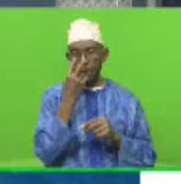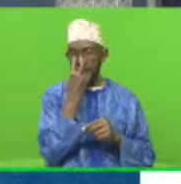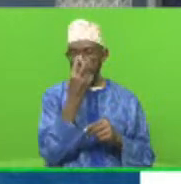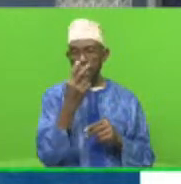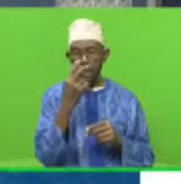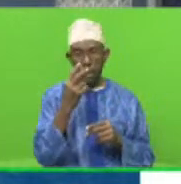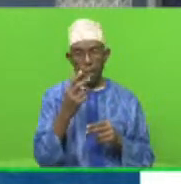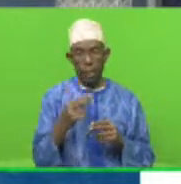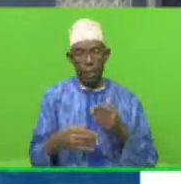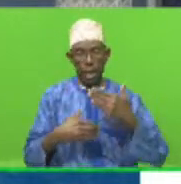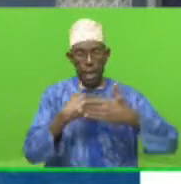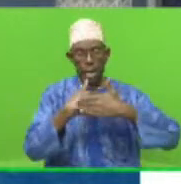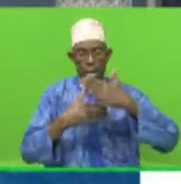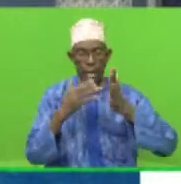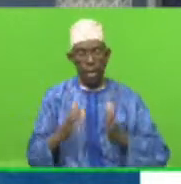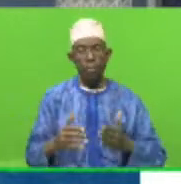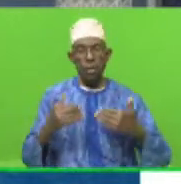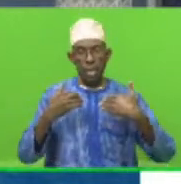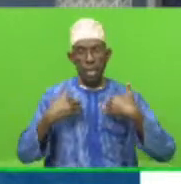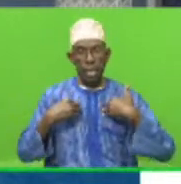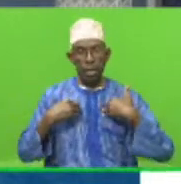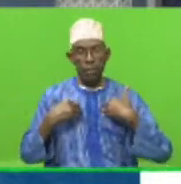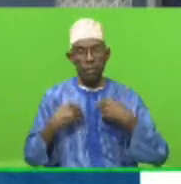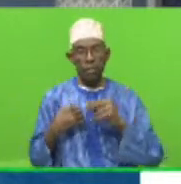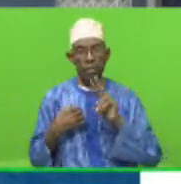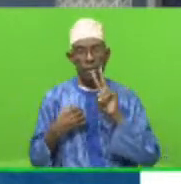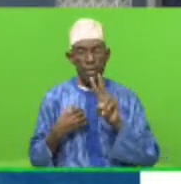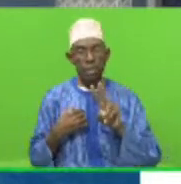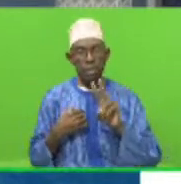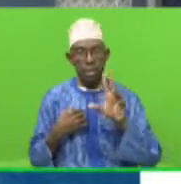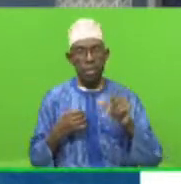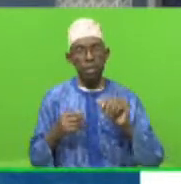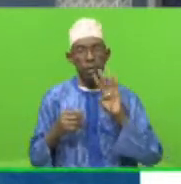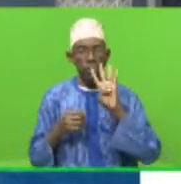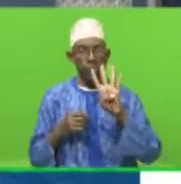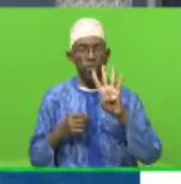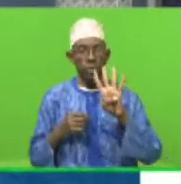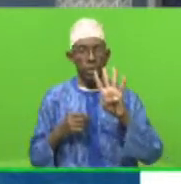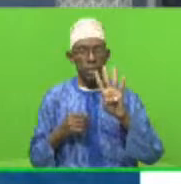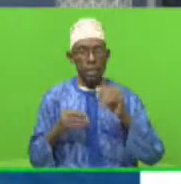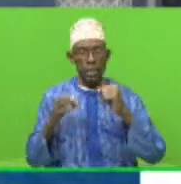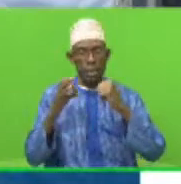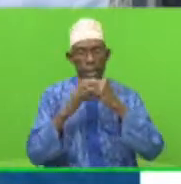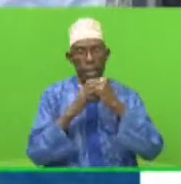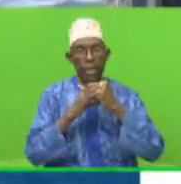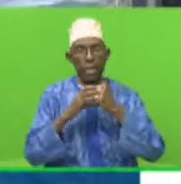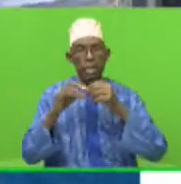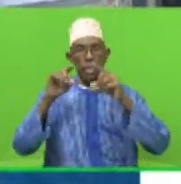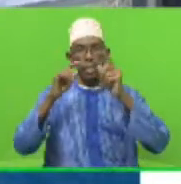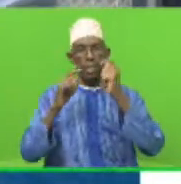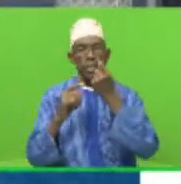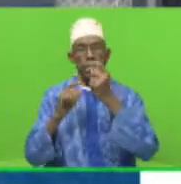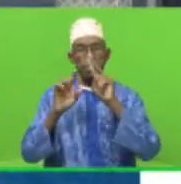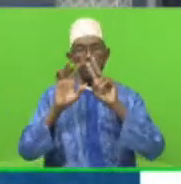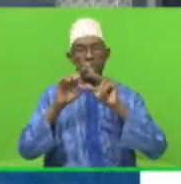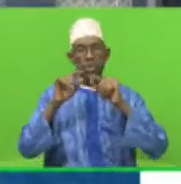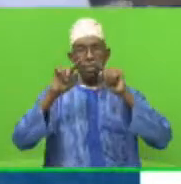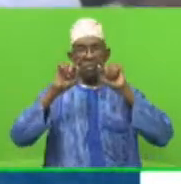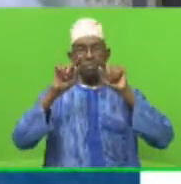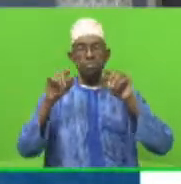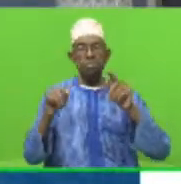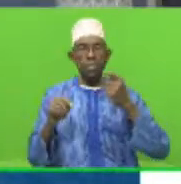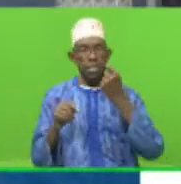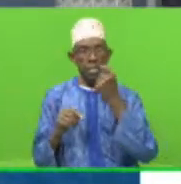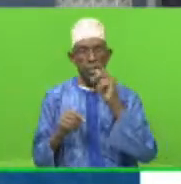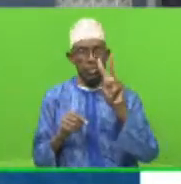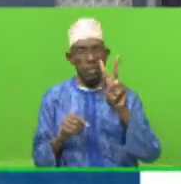your neighbor has a 21 or 36 or 48 inch TV. You also want to have a TV. You know, you just